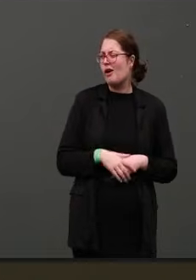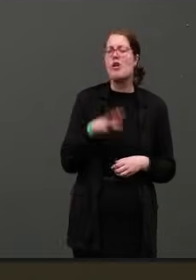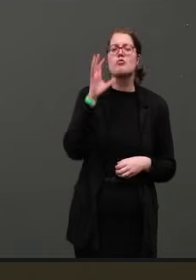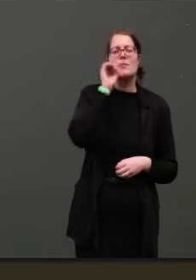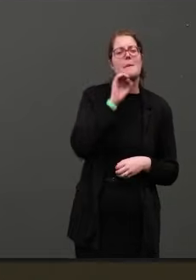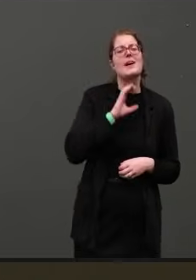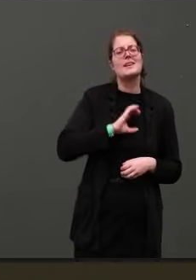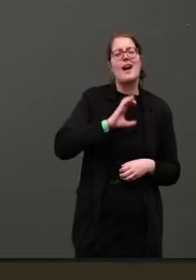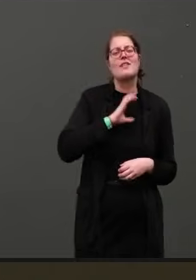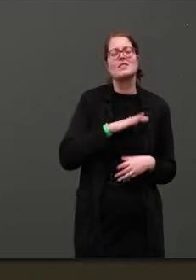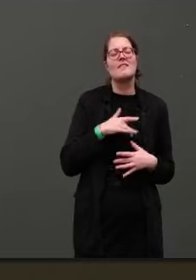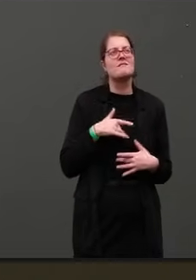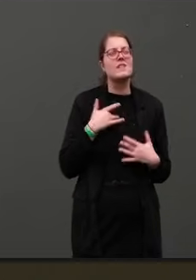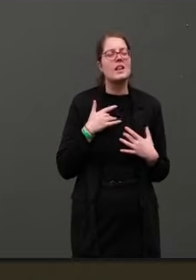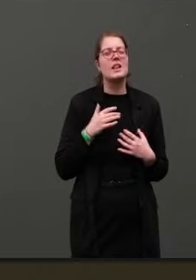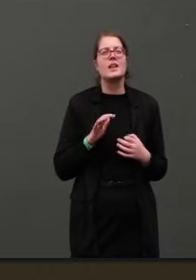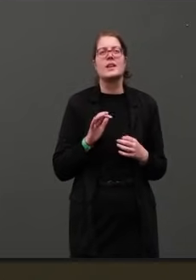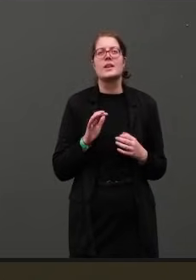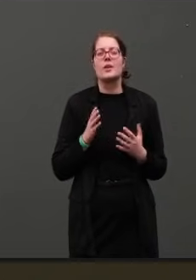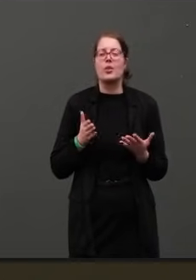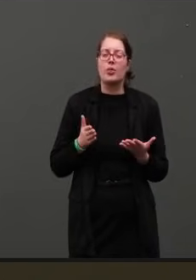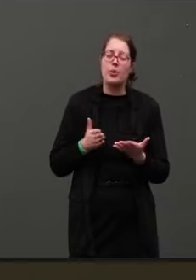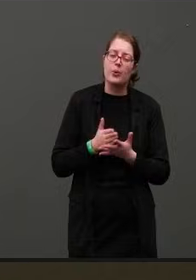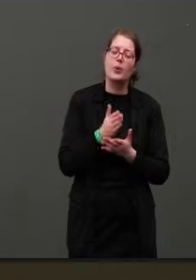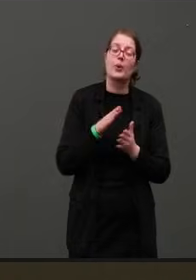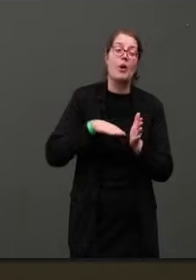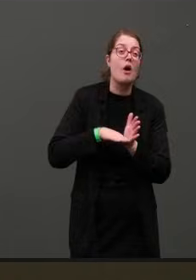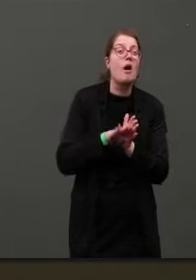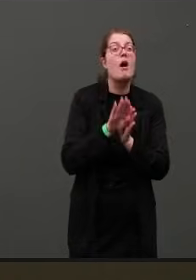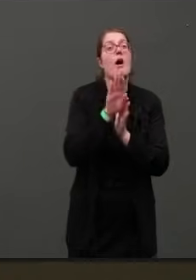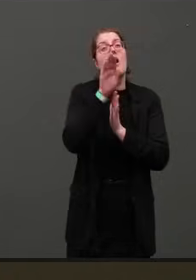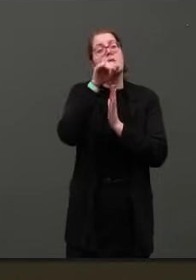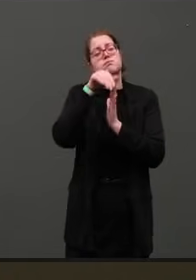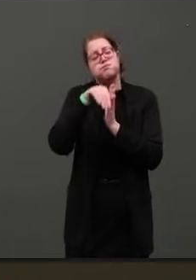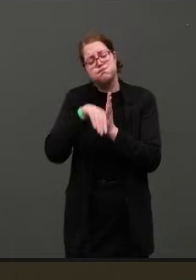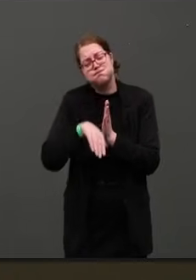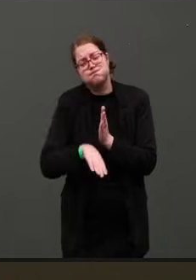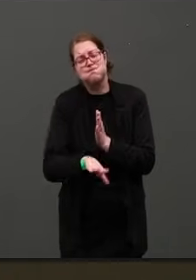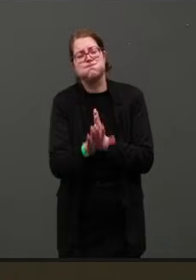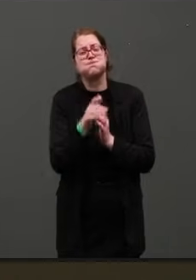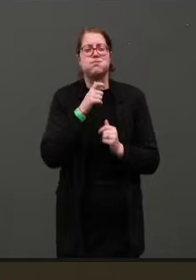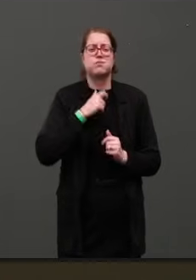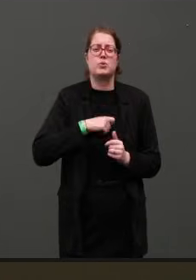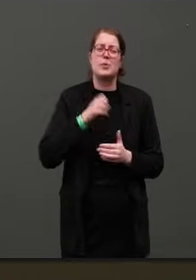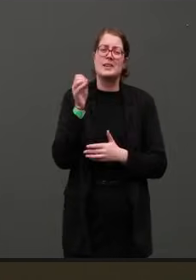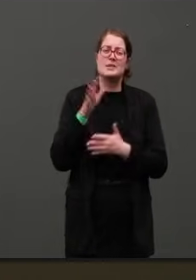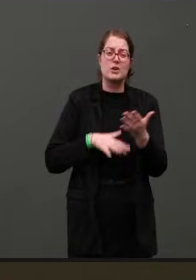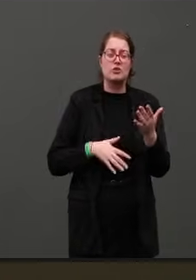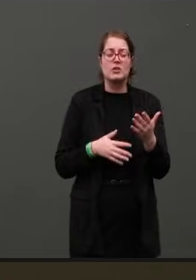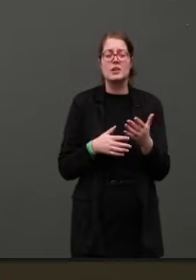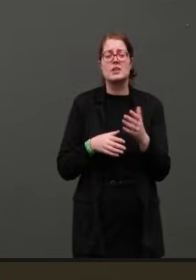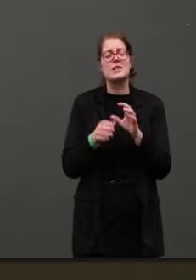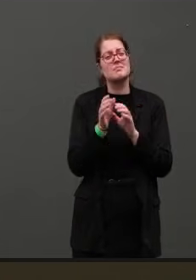feel, who go through the highs and lows of human experience so that we can sympathize with them.